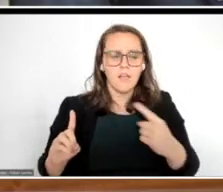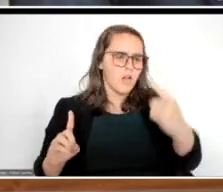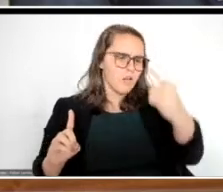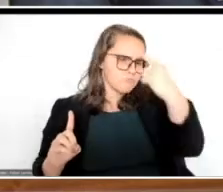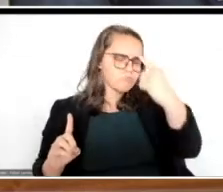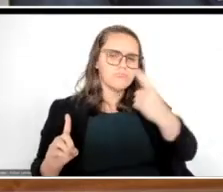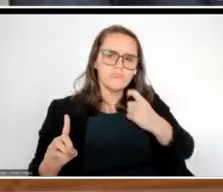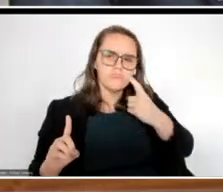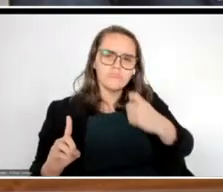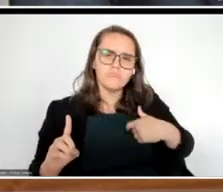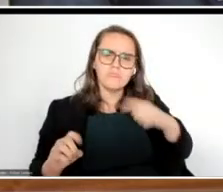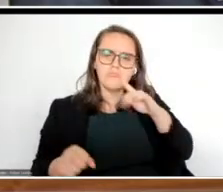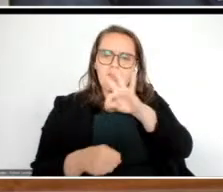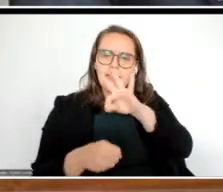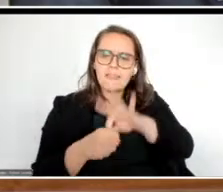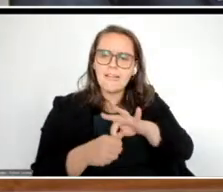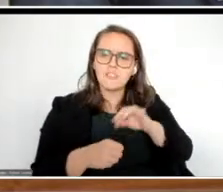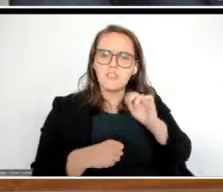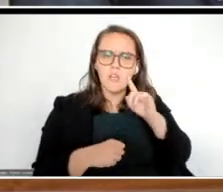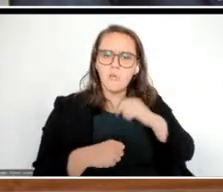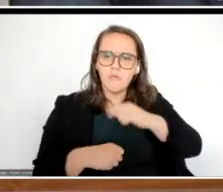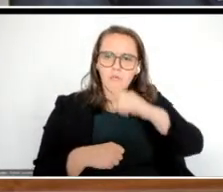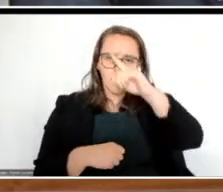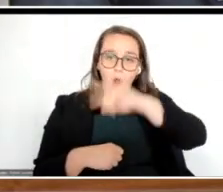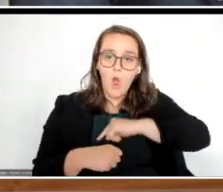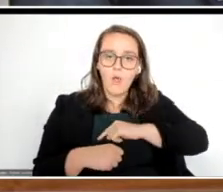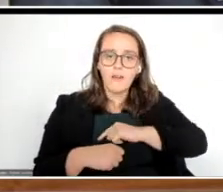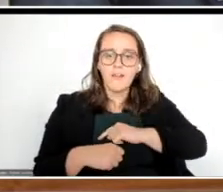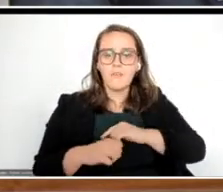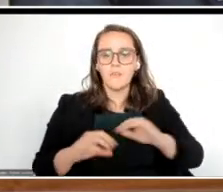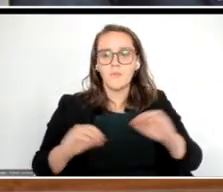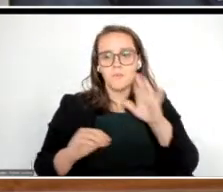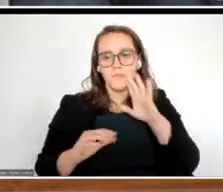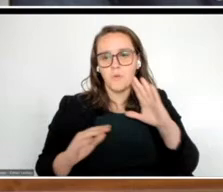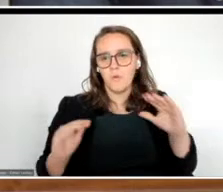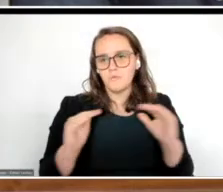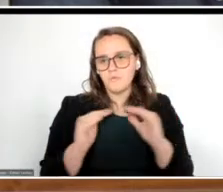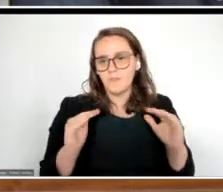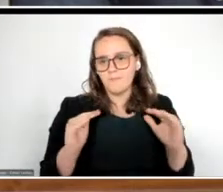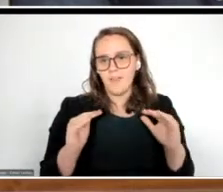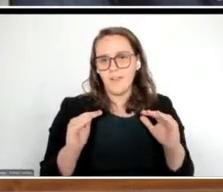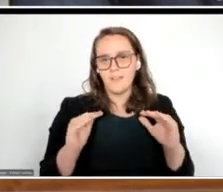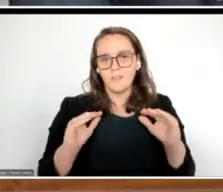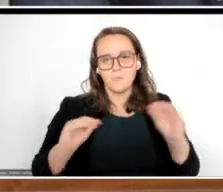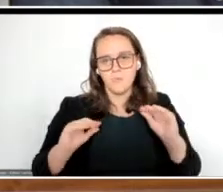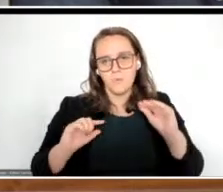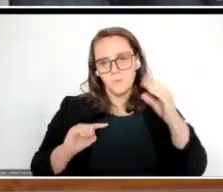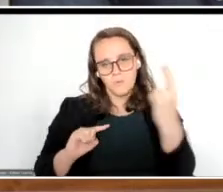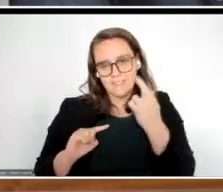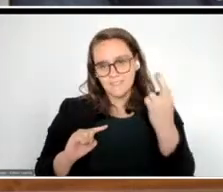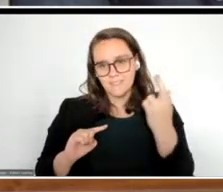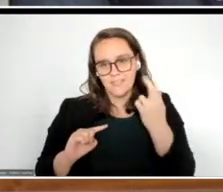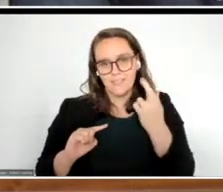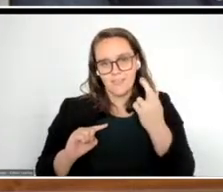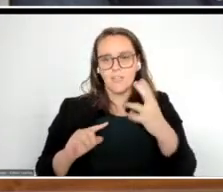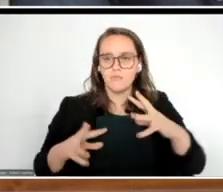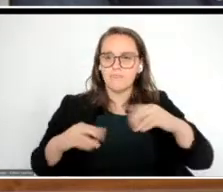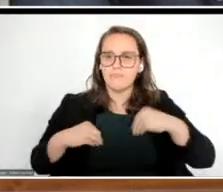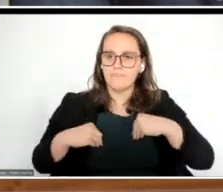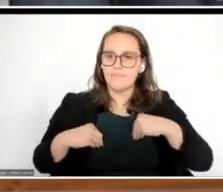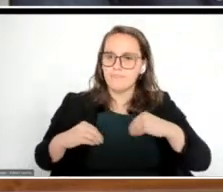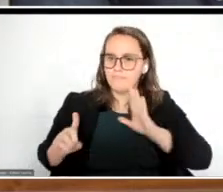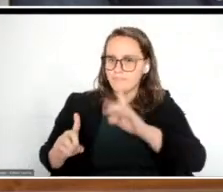not be justified on any basis for any reason. You may also recall testimony from our summer